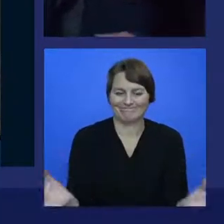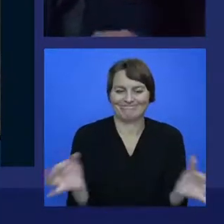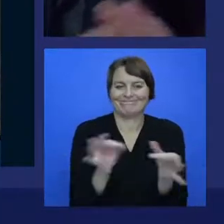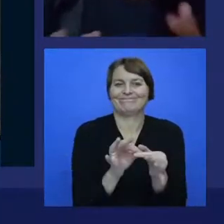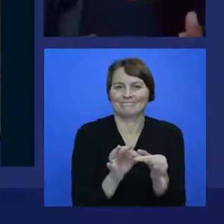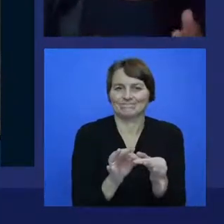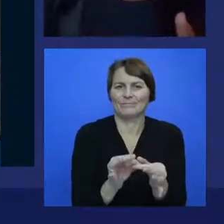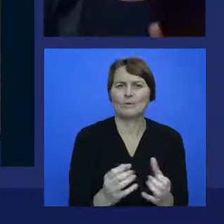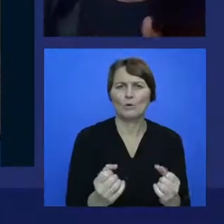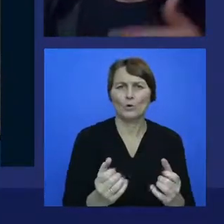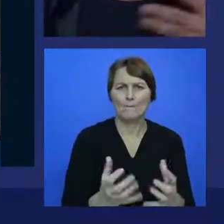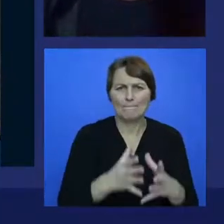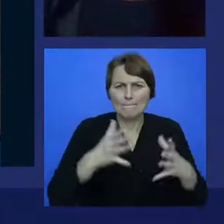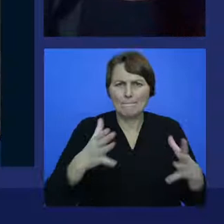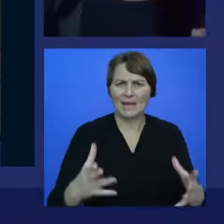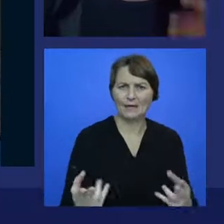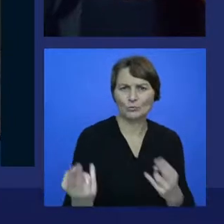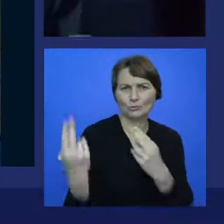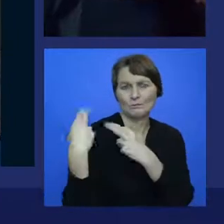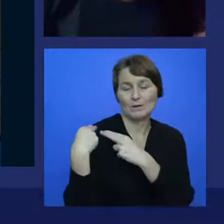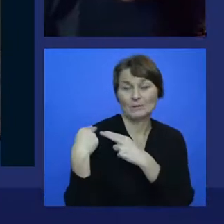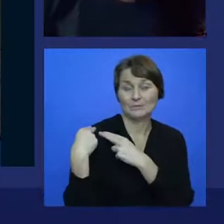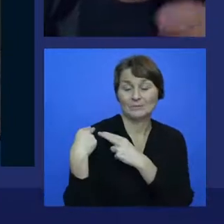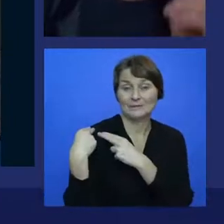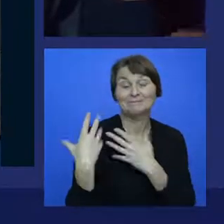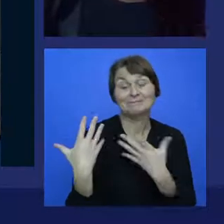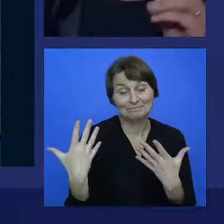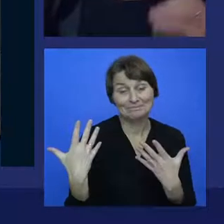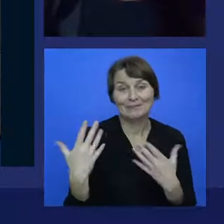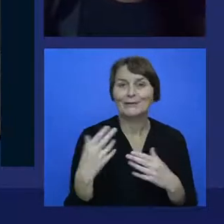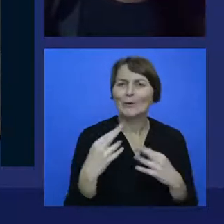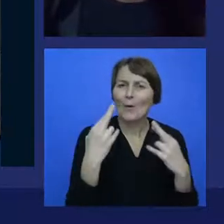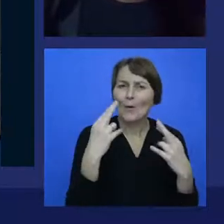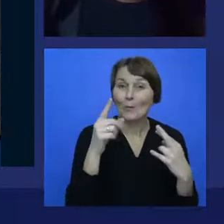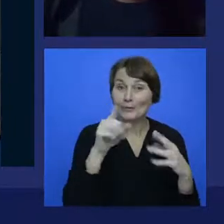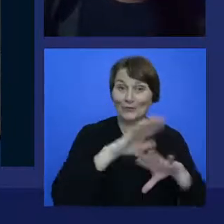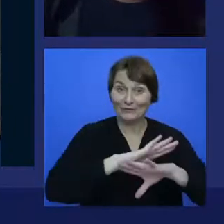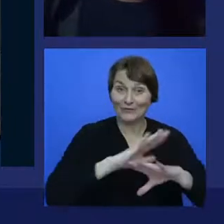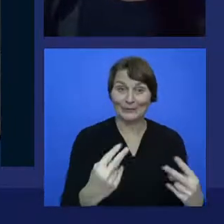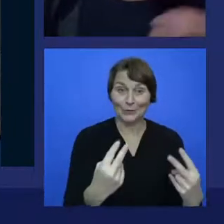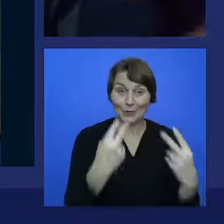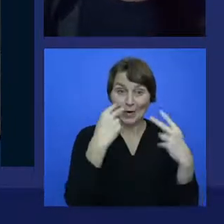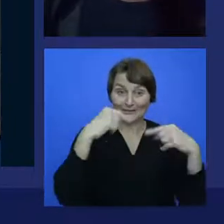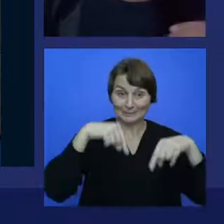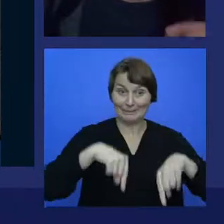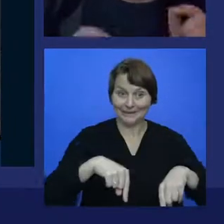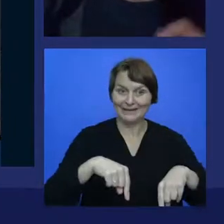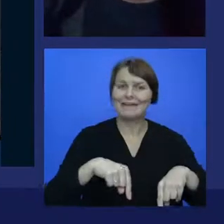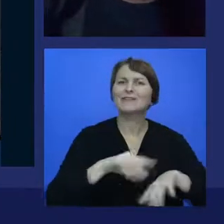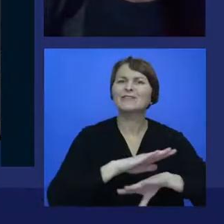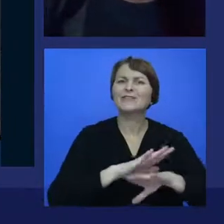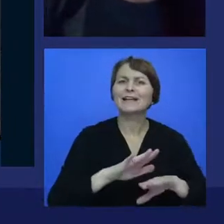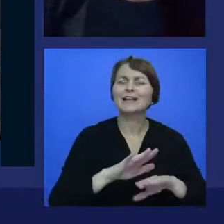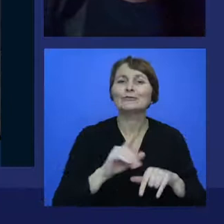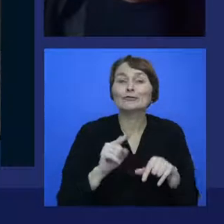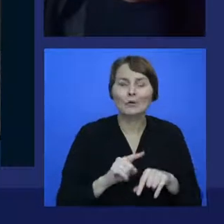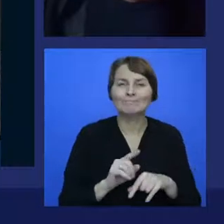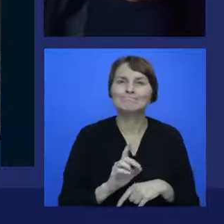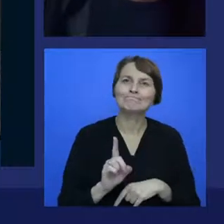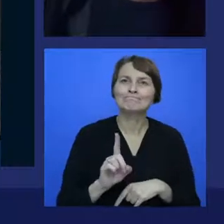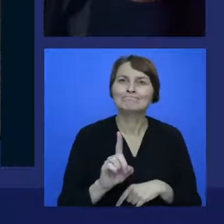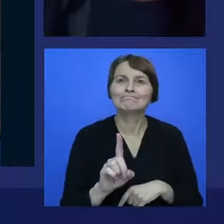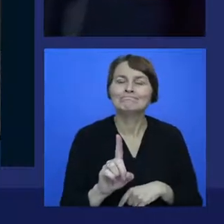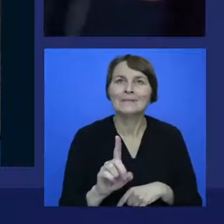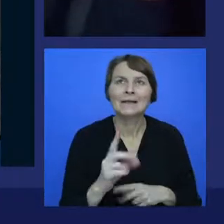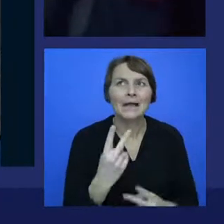that hopefully you're going to walk out of here as a modeler, as somebody who does this work every day, and never be able to do that work the same